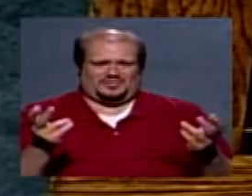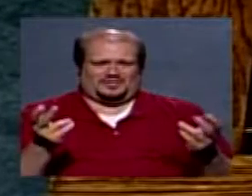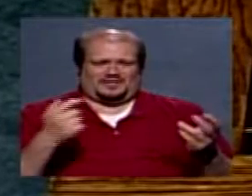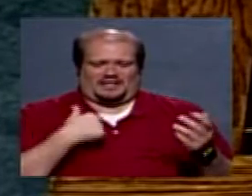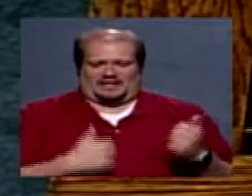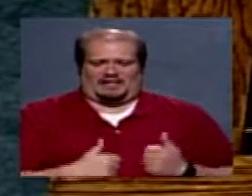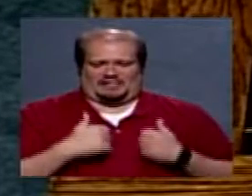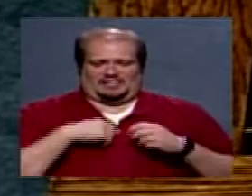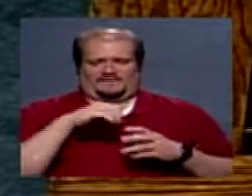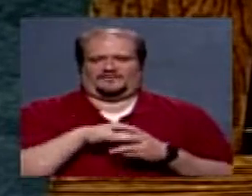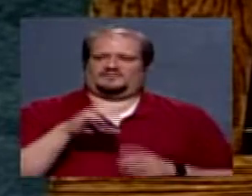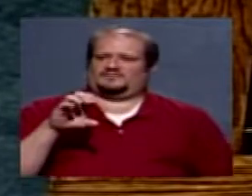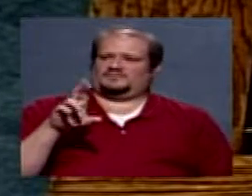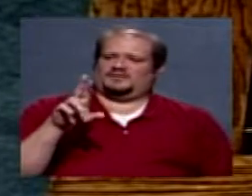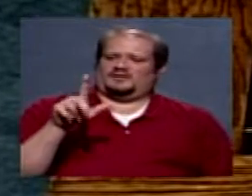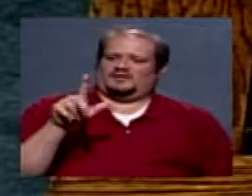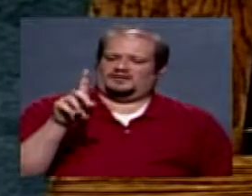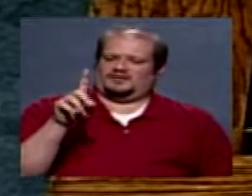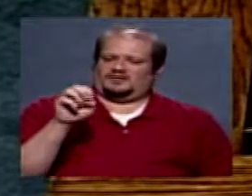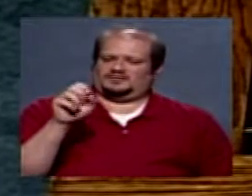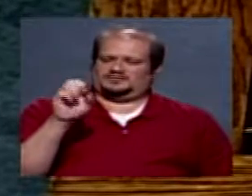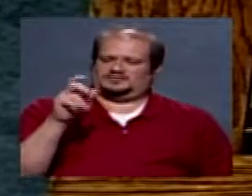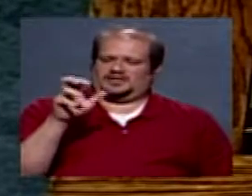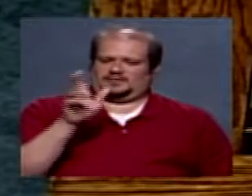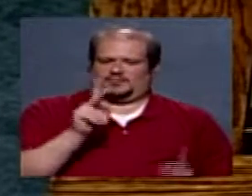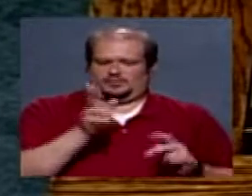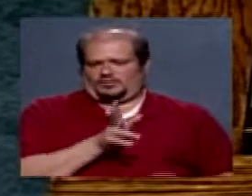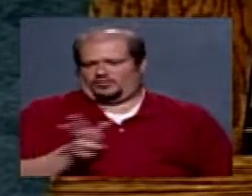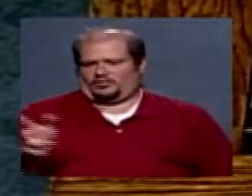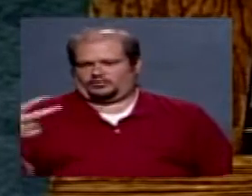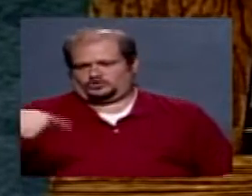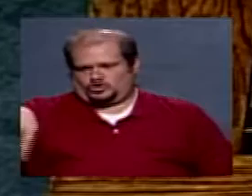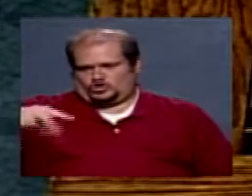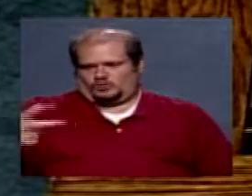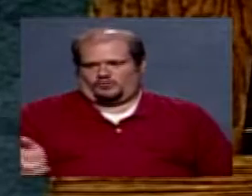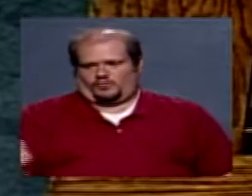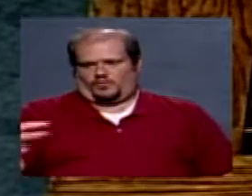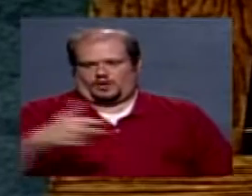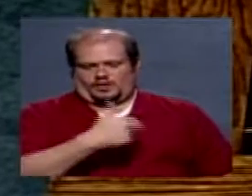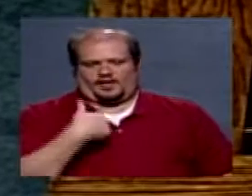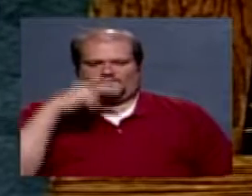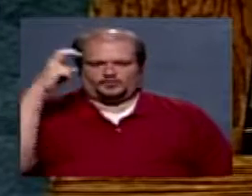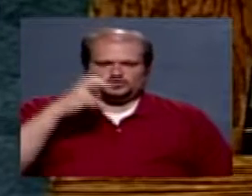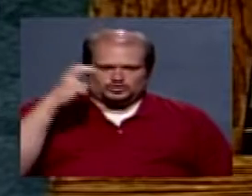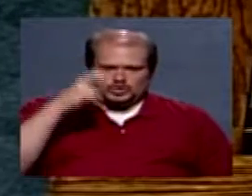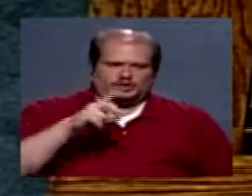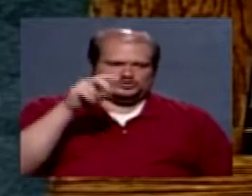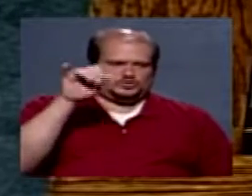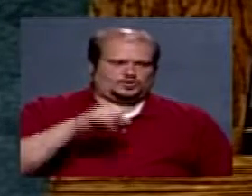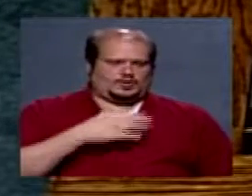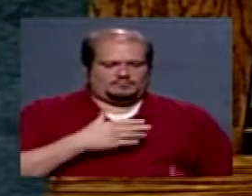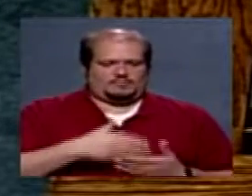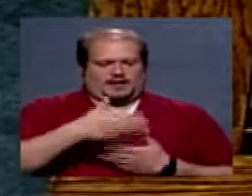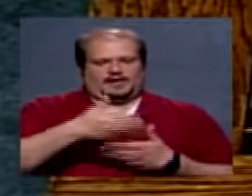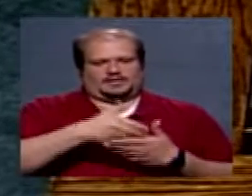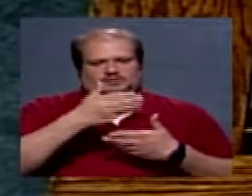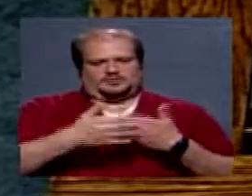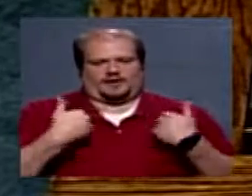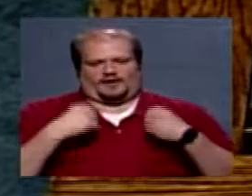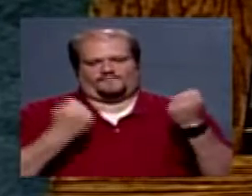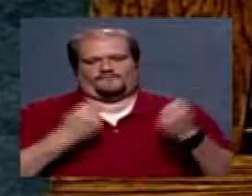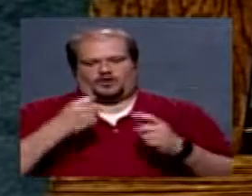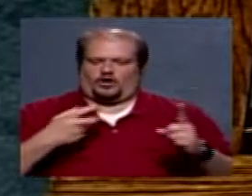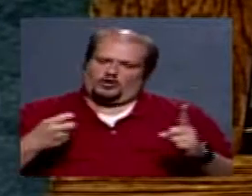I live in the cul-de-sac. People come in there, they turn around, and, you know, we have trucks and stuff that do that. My next-door neighbor has had his